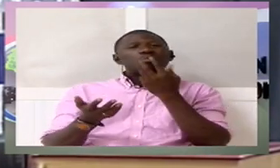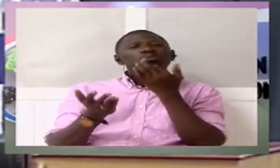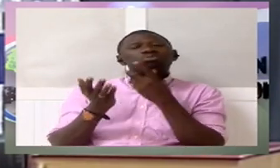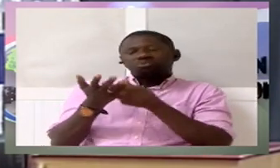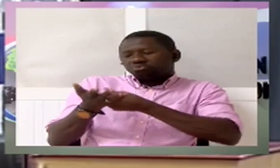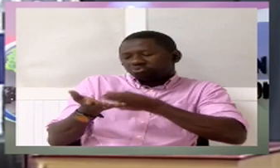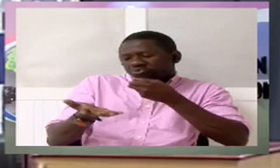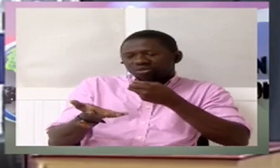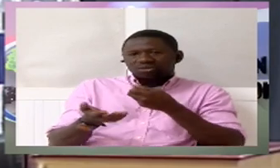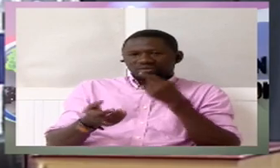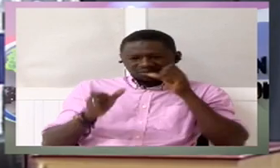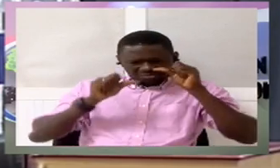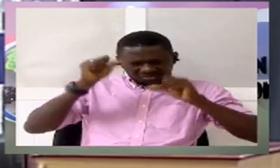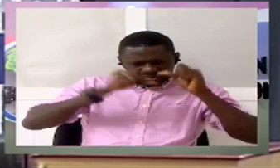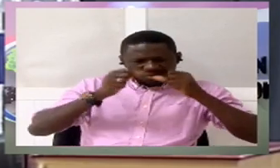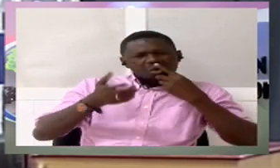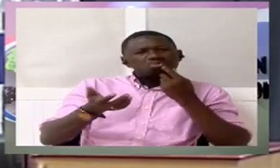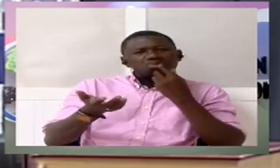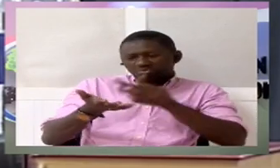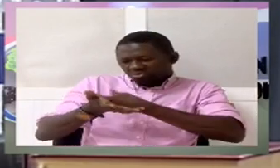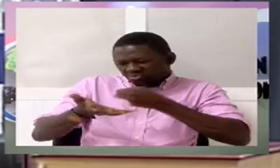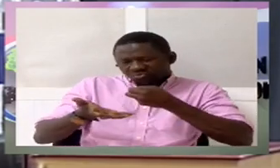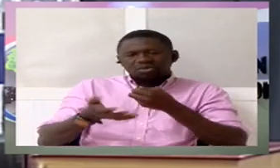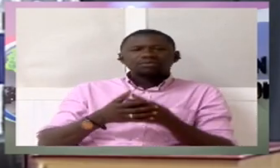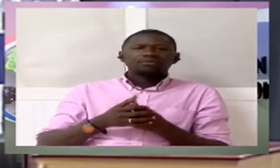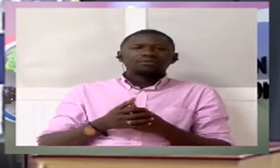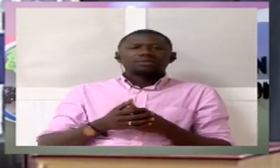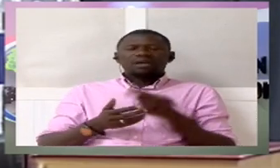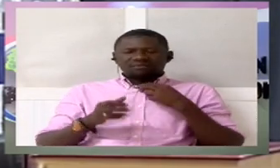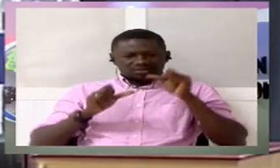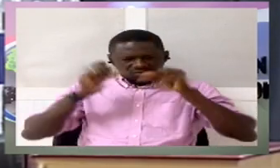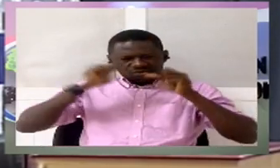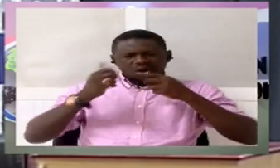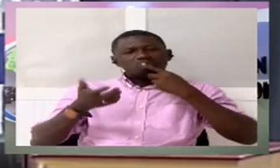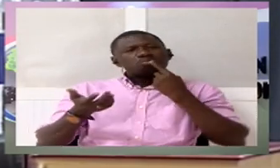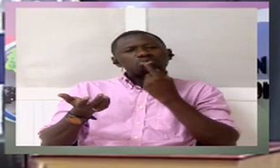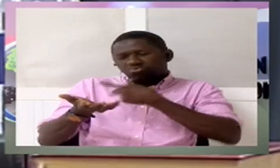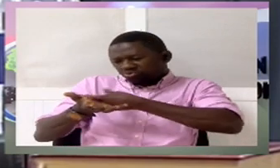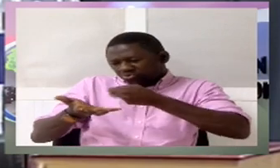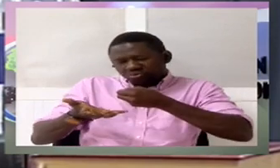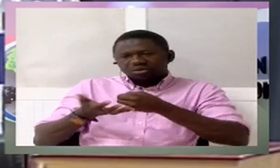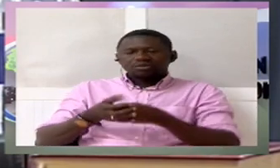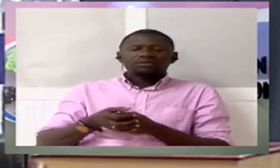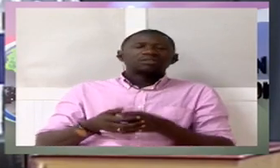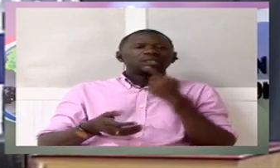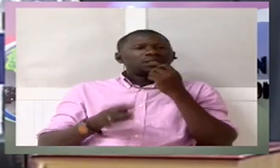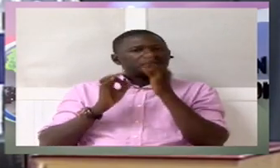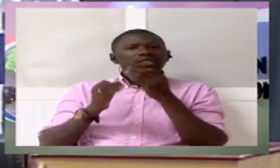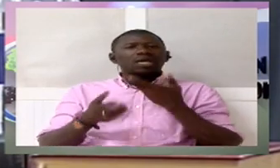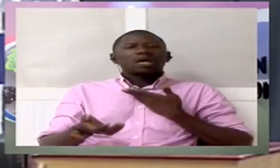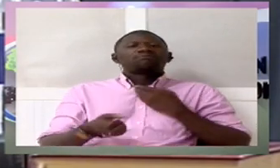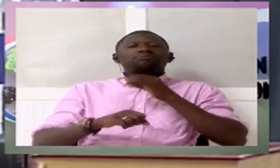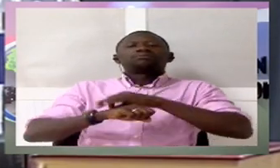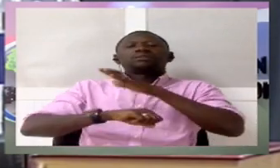Itata a check. They went to check it up. Biria jube. After they checked his blood, Ika malaria story. They said